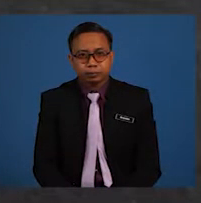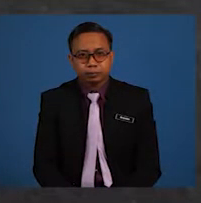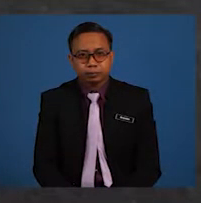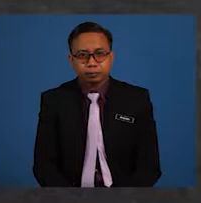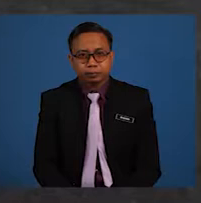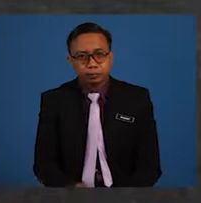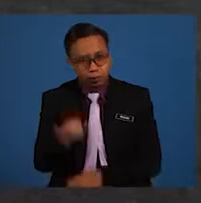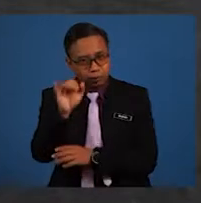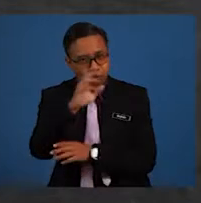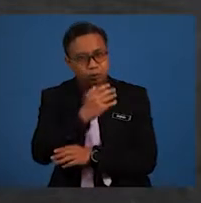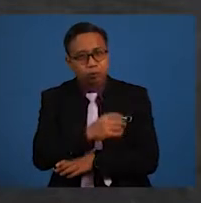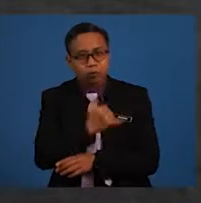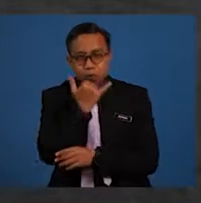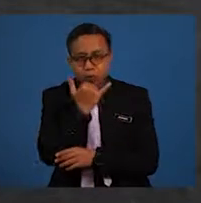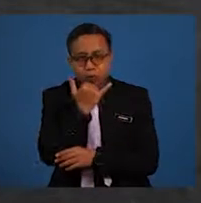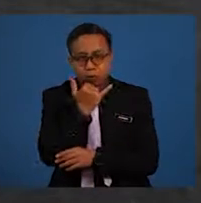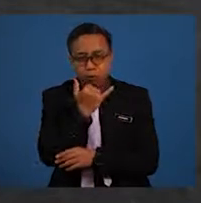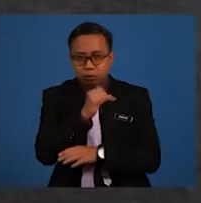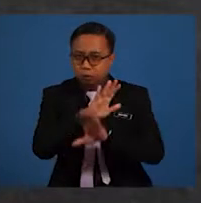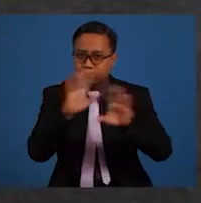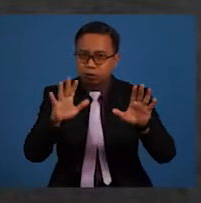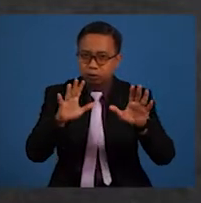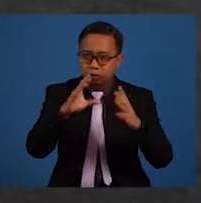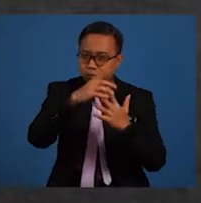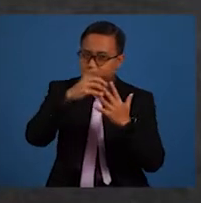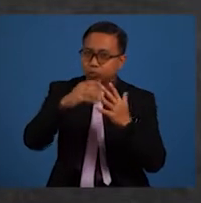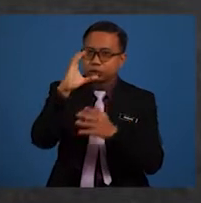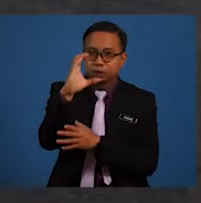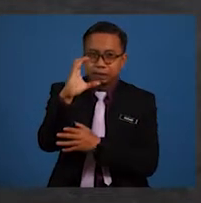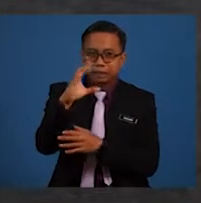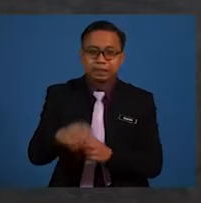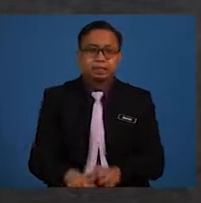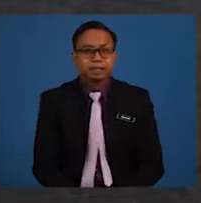No, you can't choose option C.